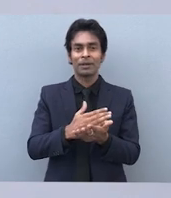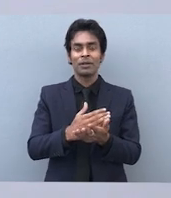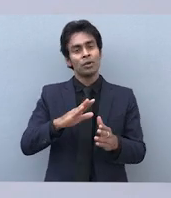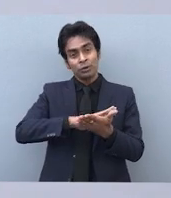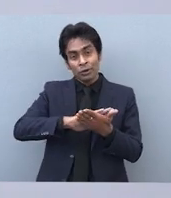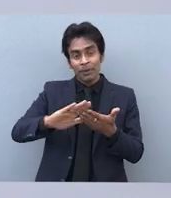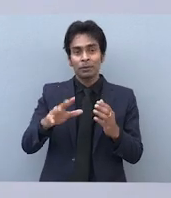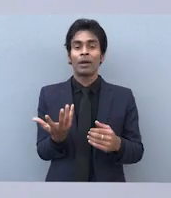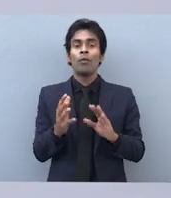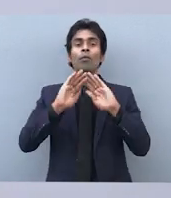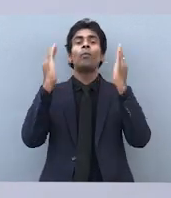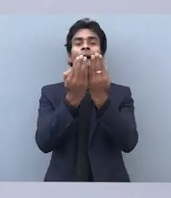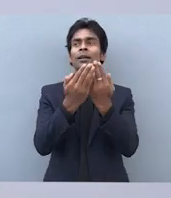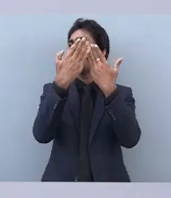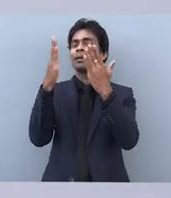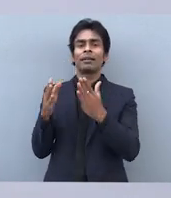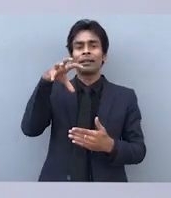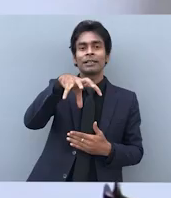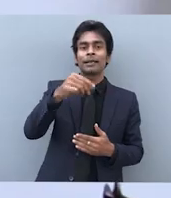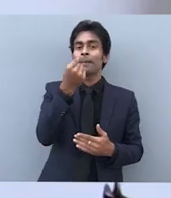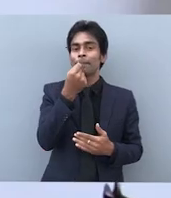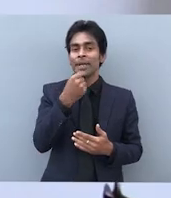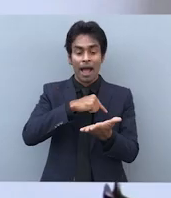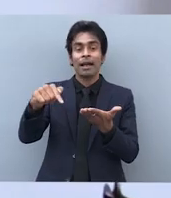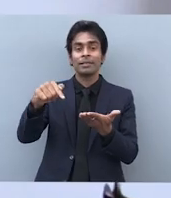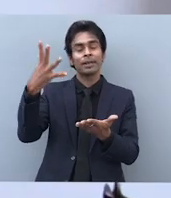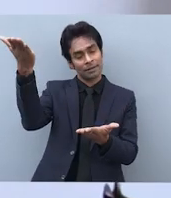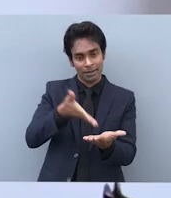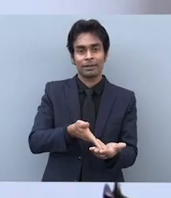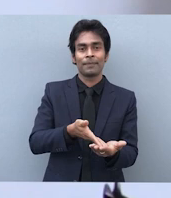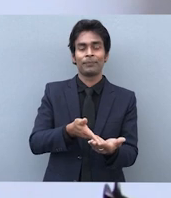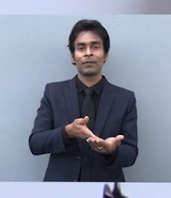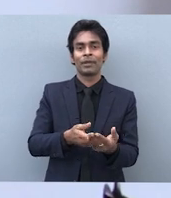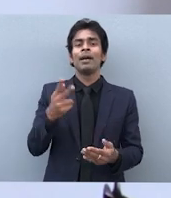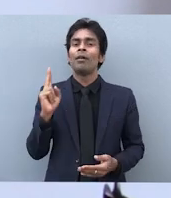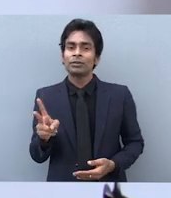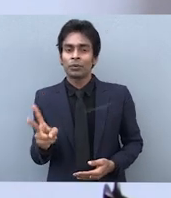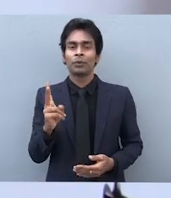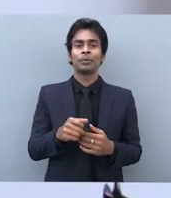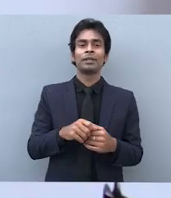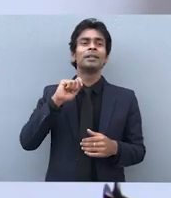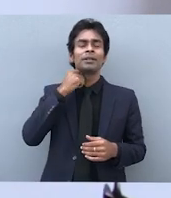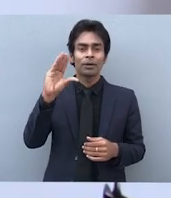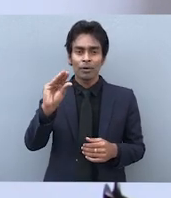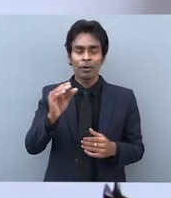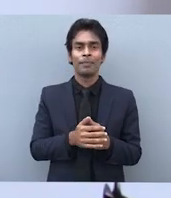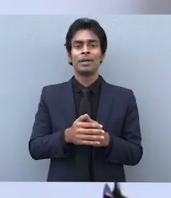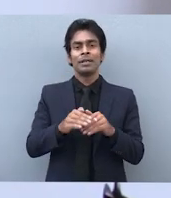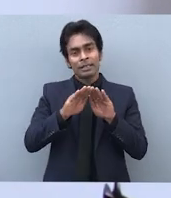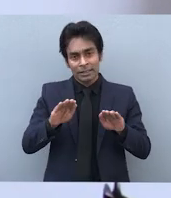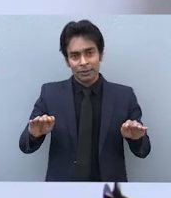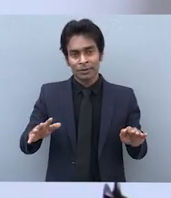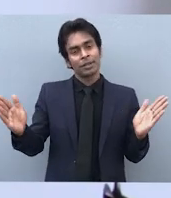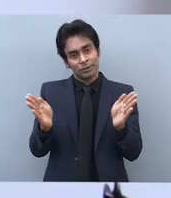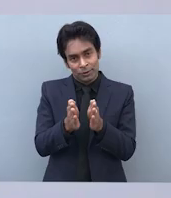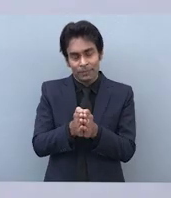to study the alternative dispute resolution of Bangladesh. We worked with sex workers, we worked with adolescents, we worked